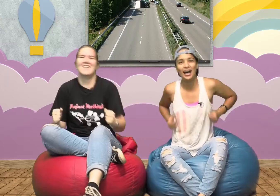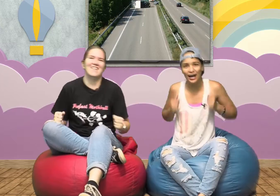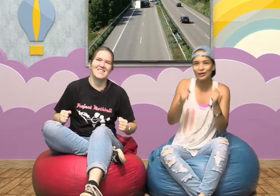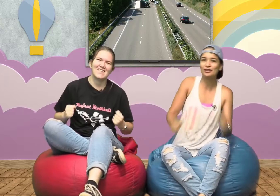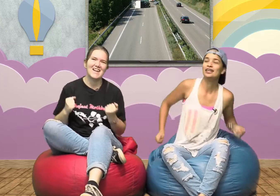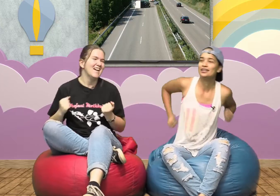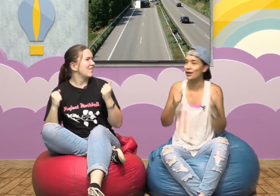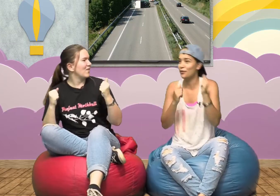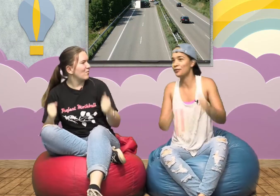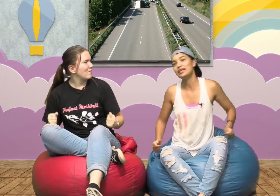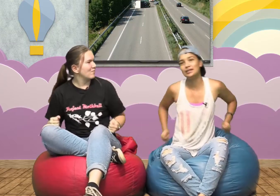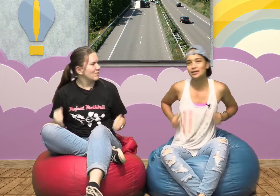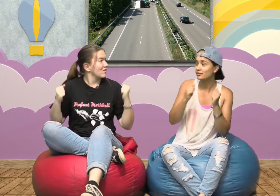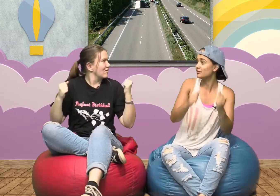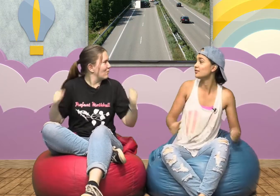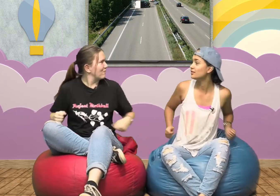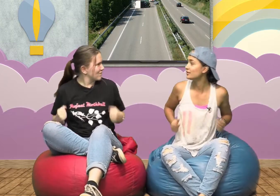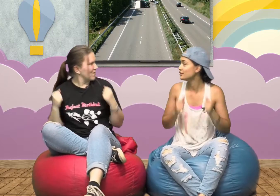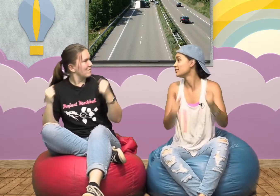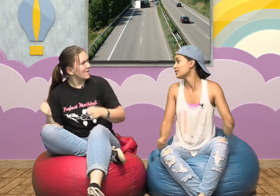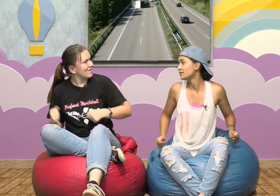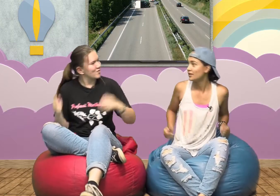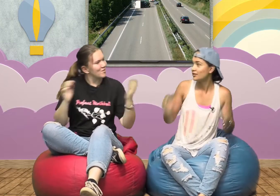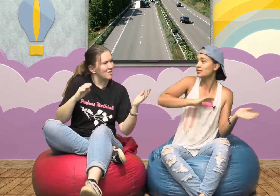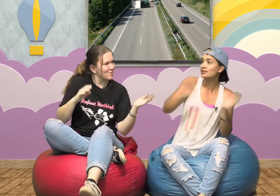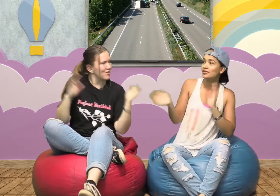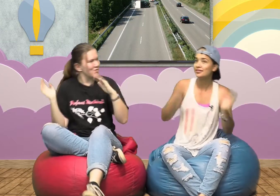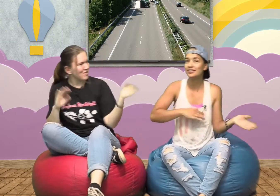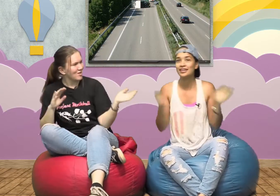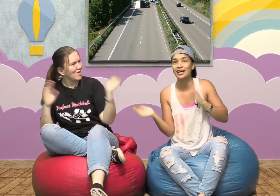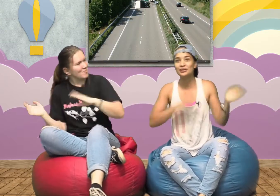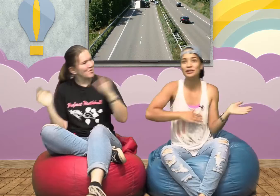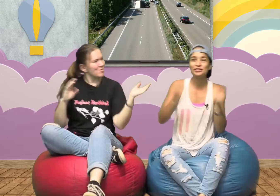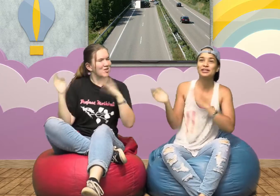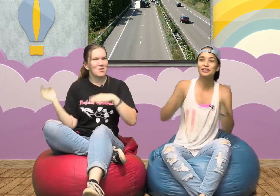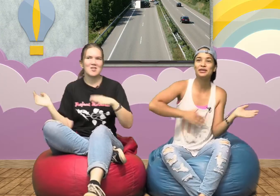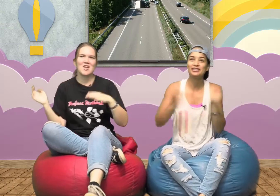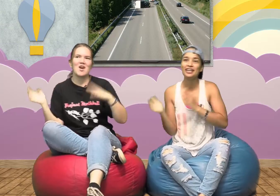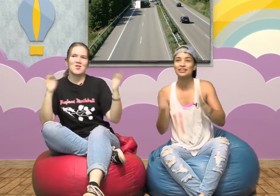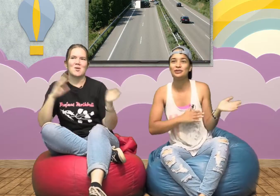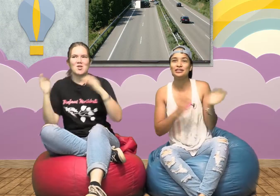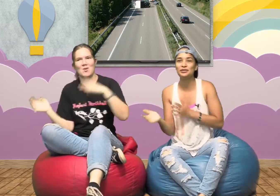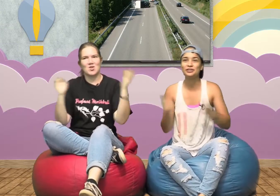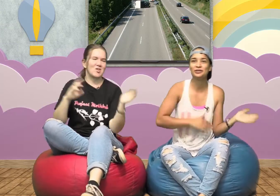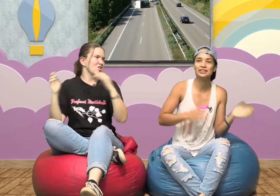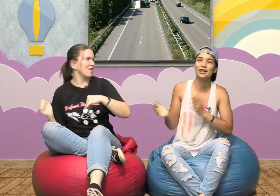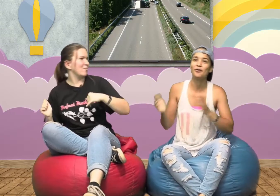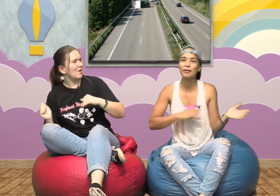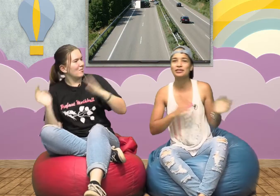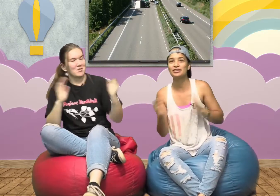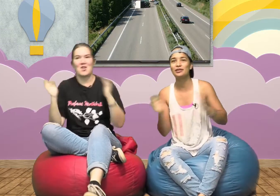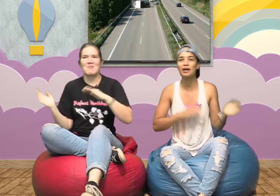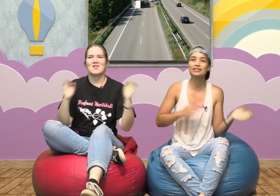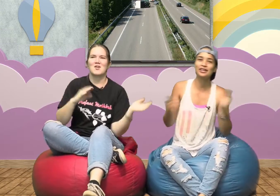the town. The wipers on the bus go swish, swish, swish, swish, swish, swish. Swish, swish, swish,